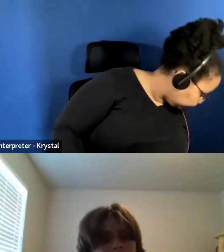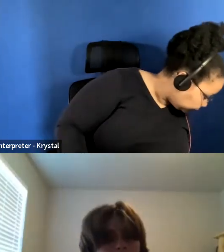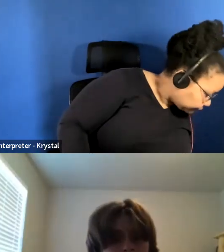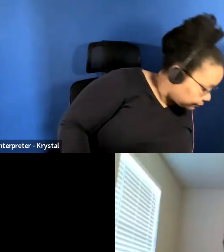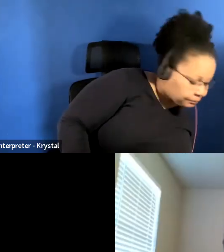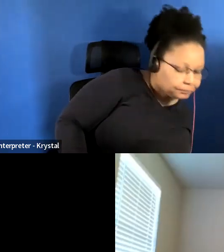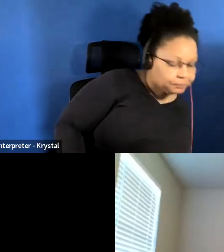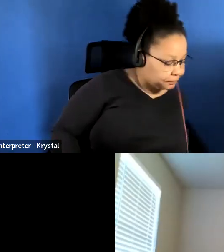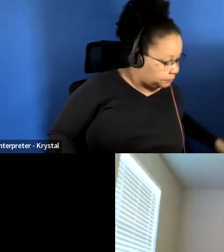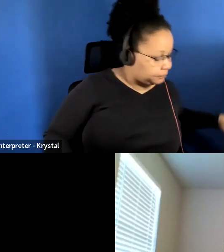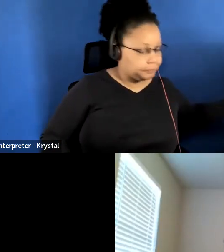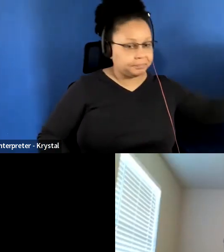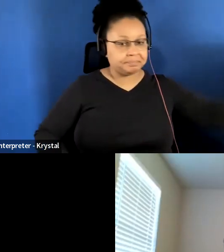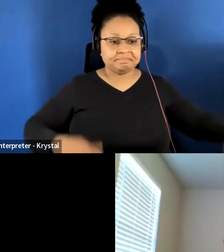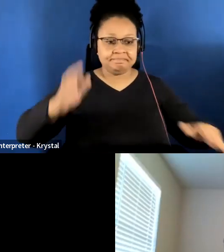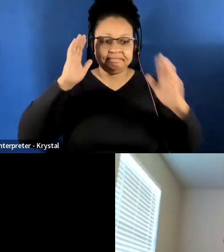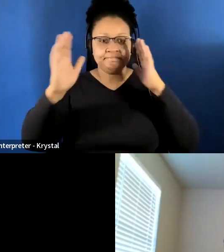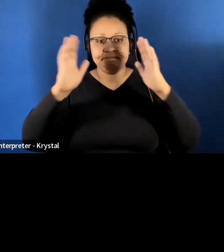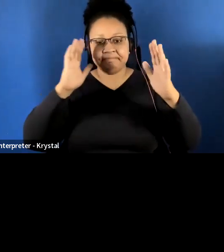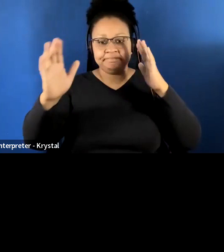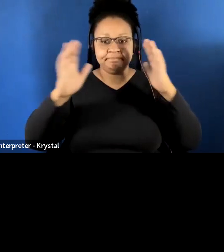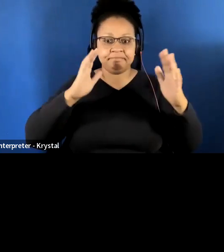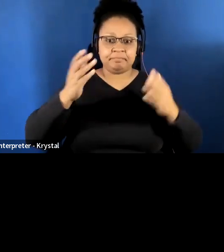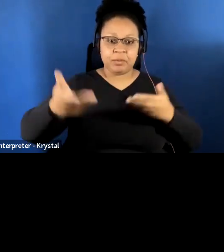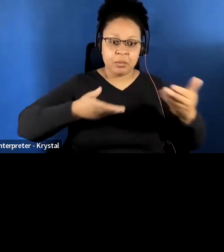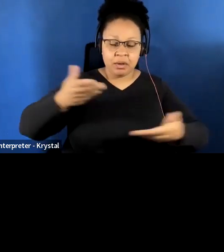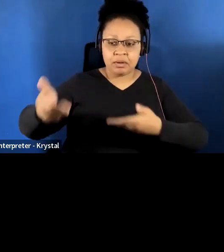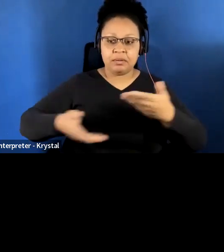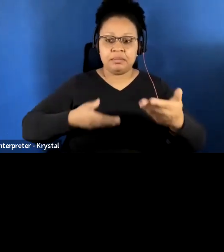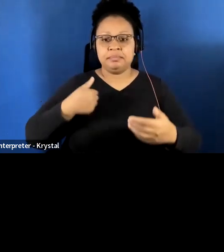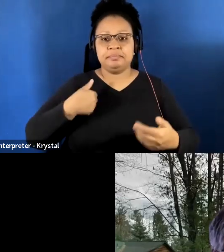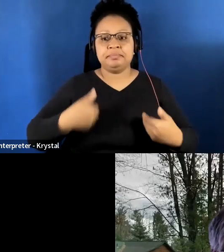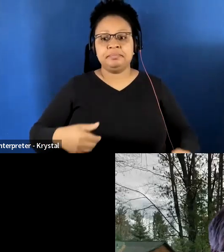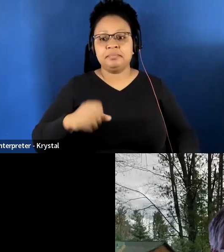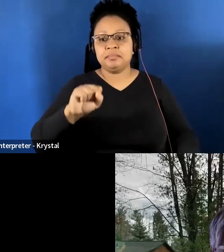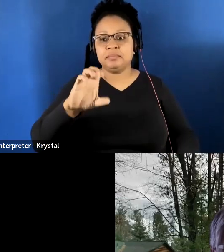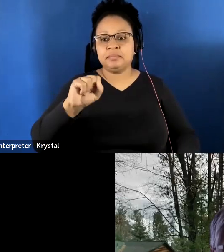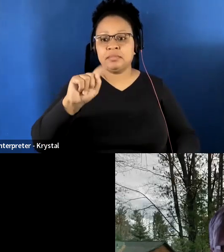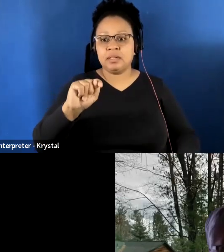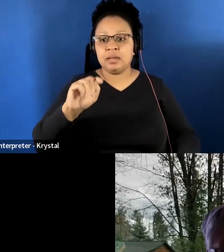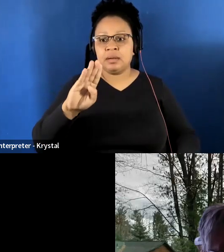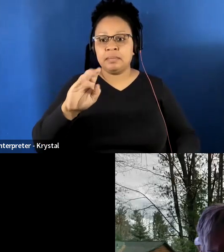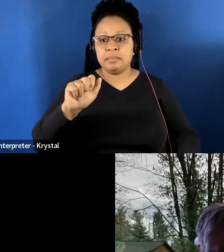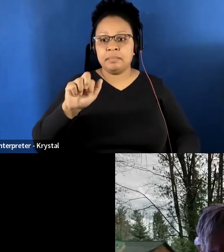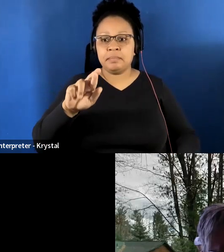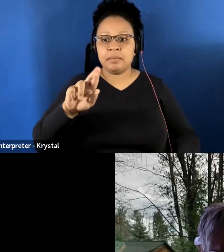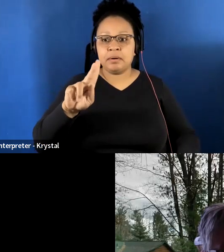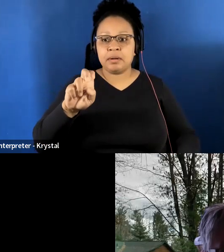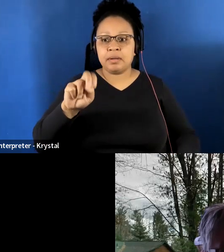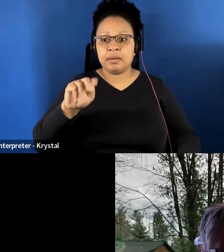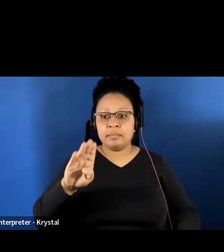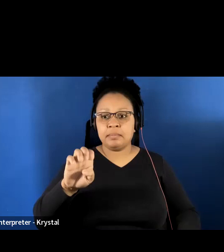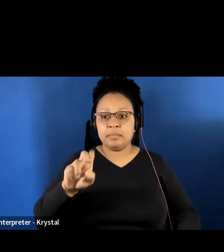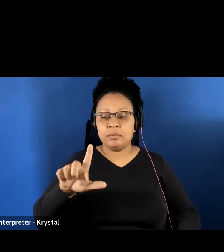Well, hi, everyone, and welcome. I'm Scott Birkenbiel, and I'm an April board member and moderator for the meeting